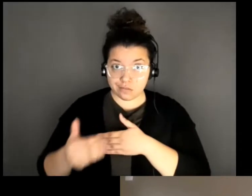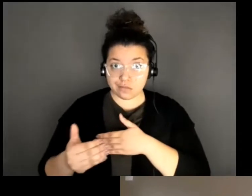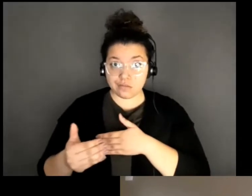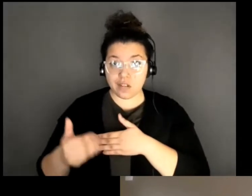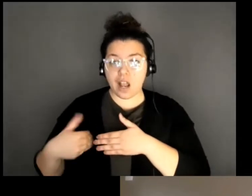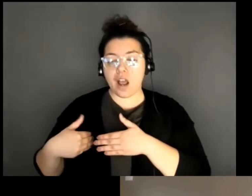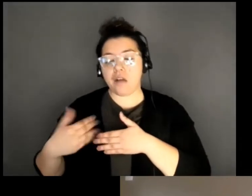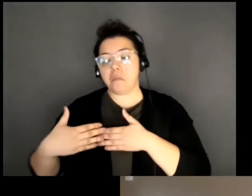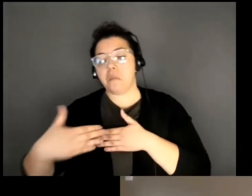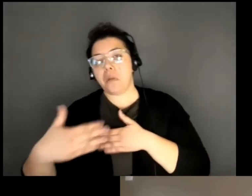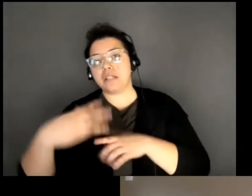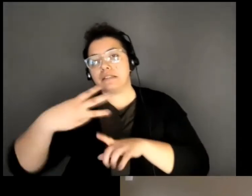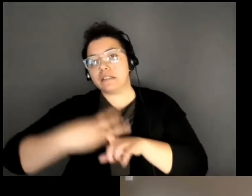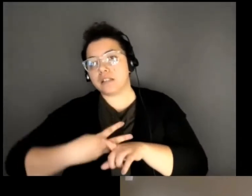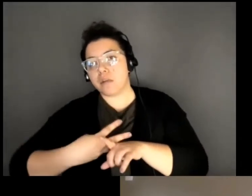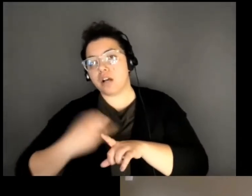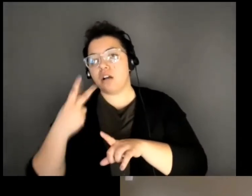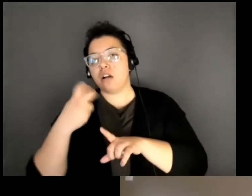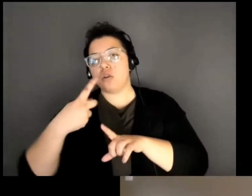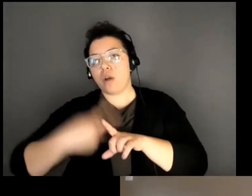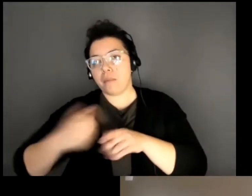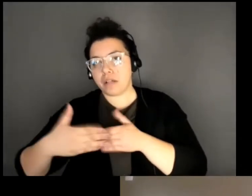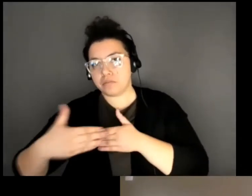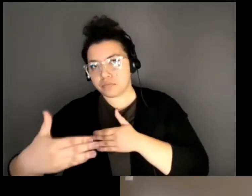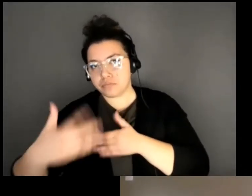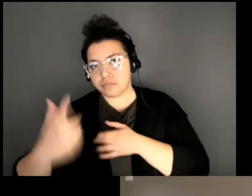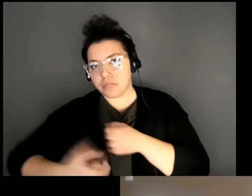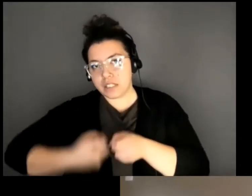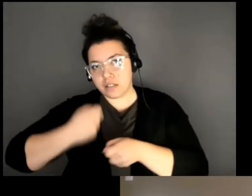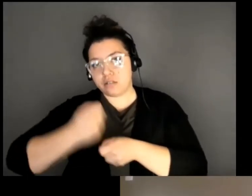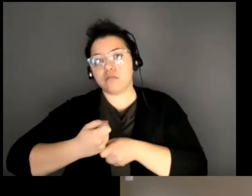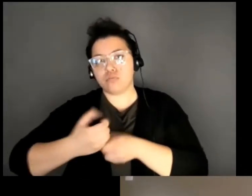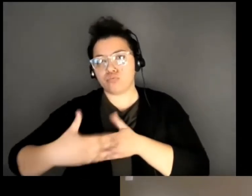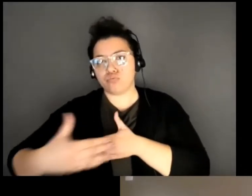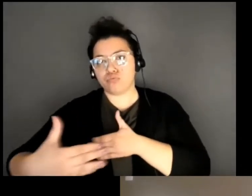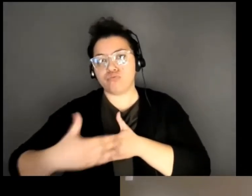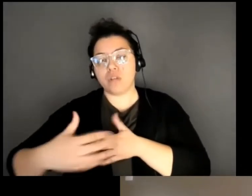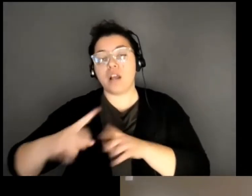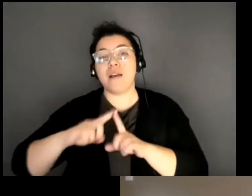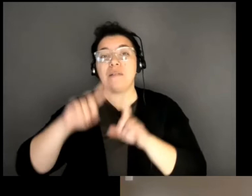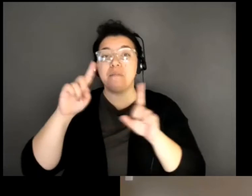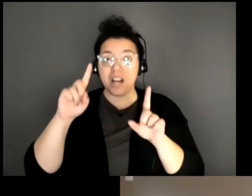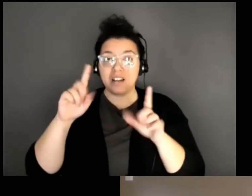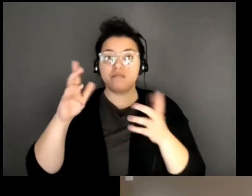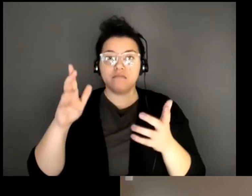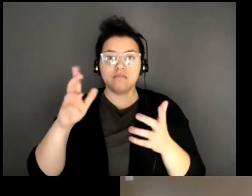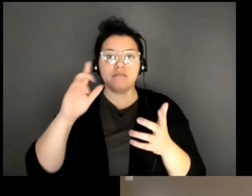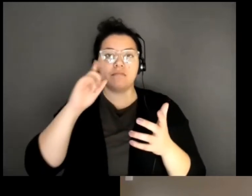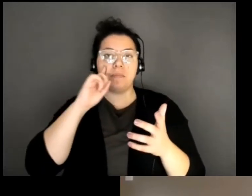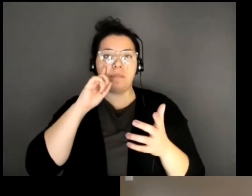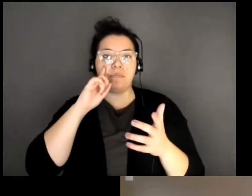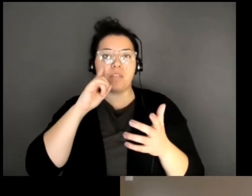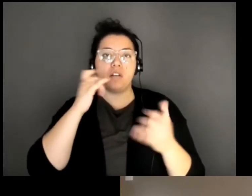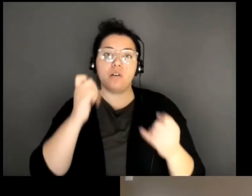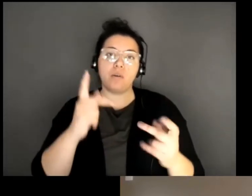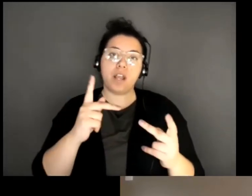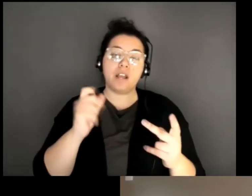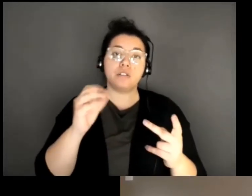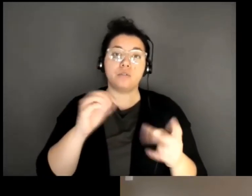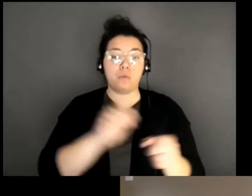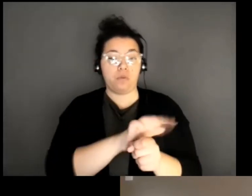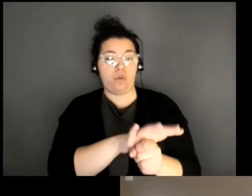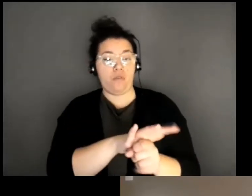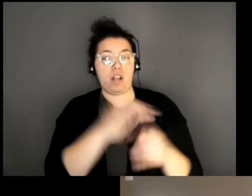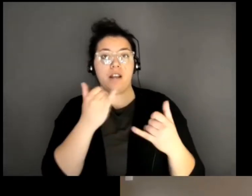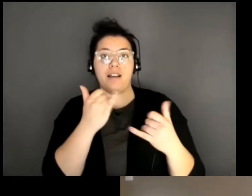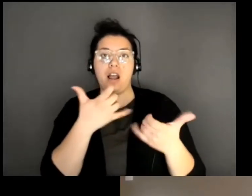months, but eventually, common thought in the world is that, with the development of the vaccines and how